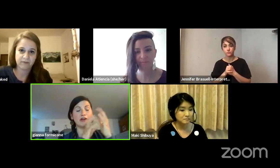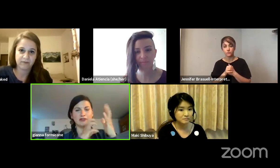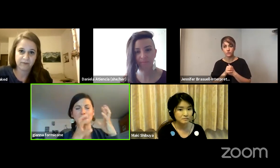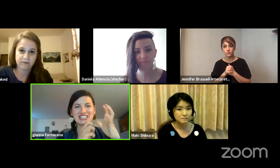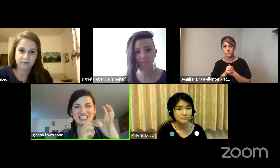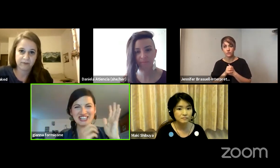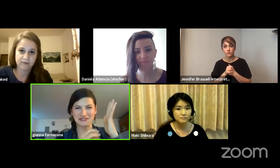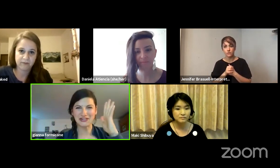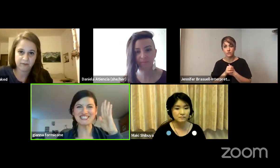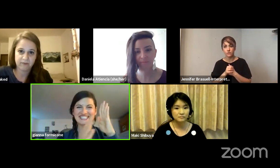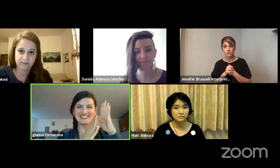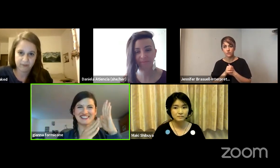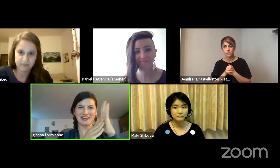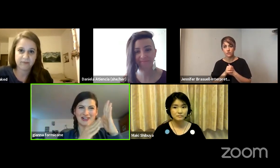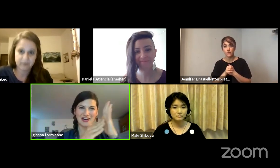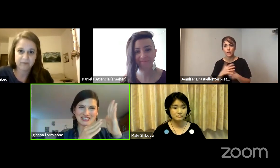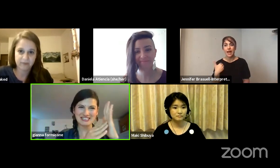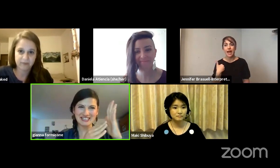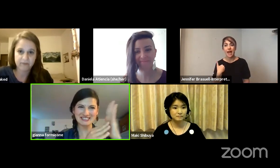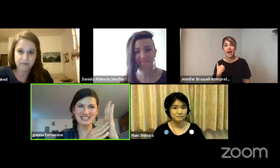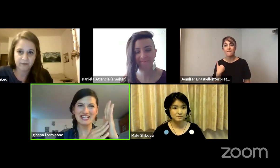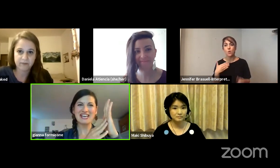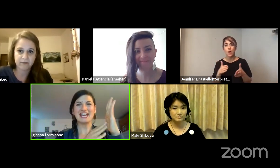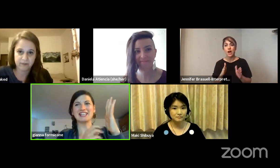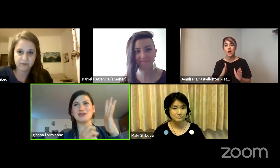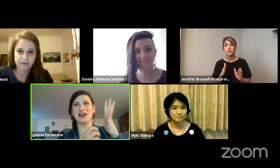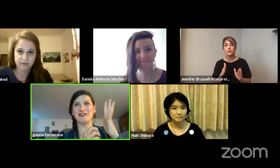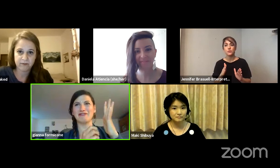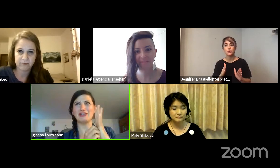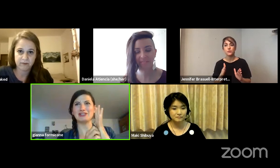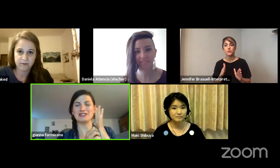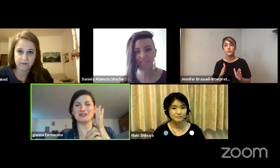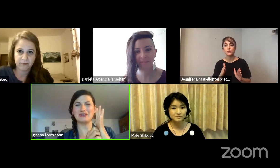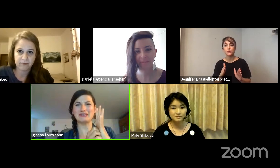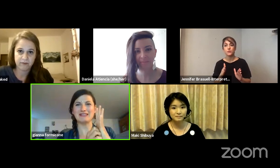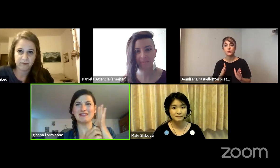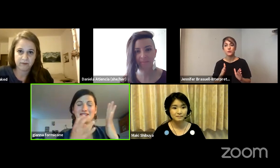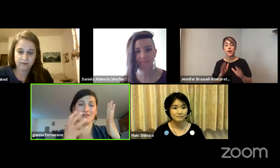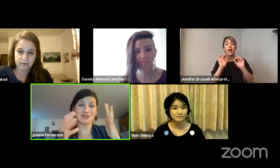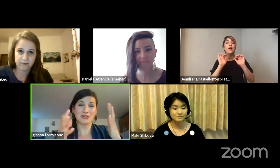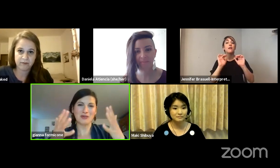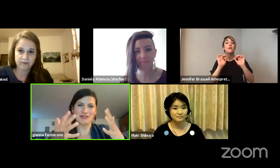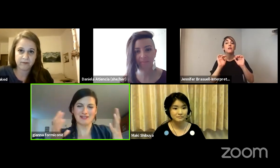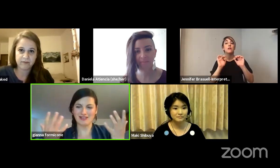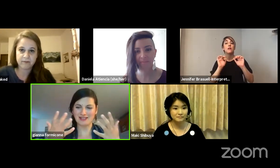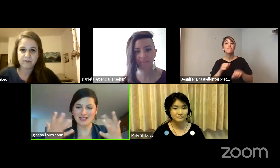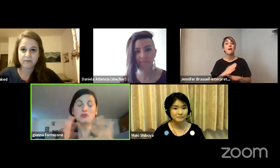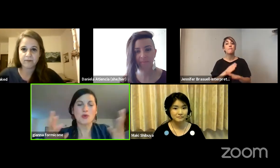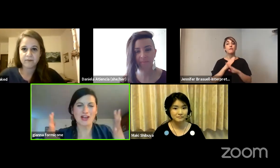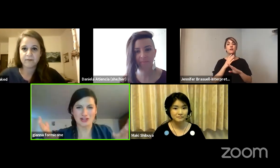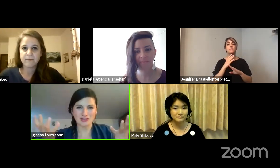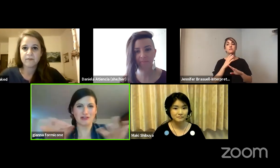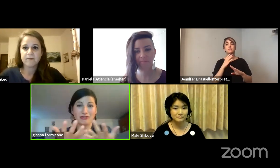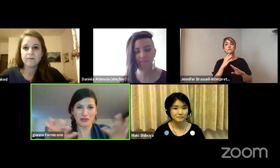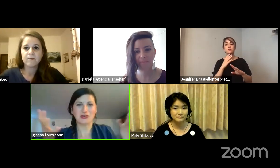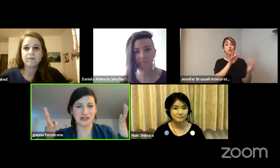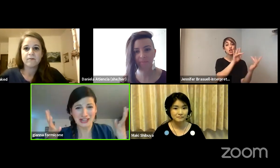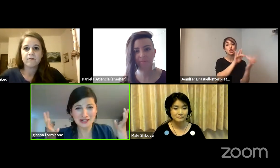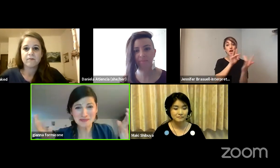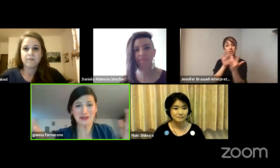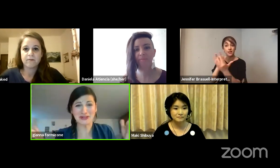of avoiding the contact, and you have also the situation